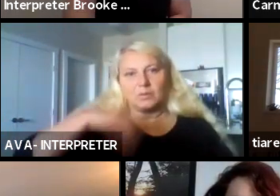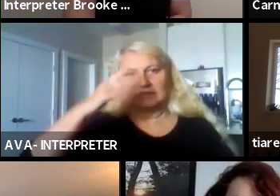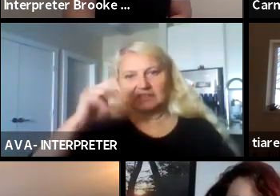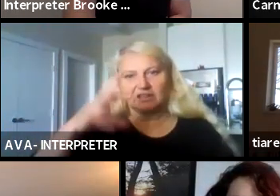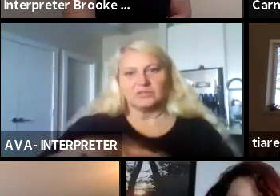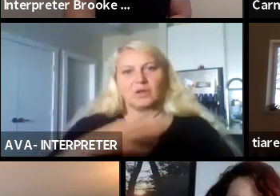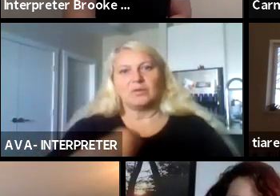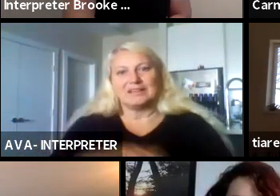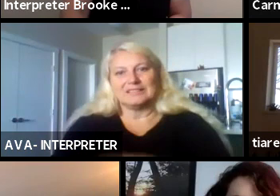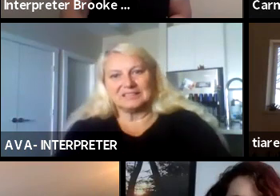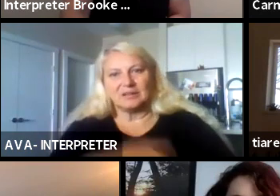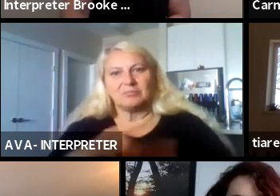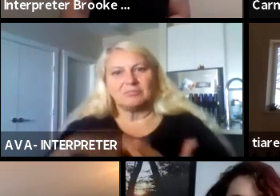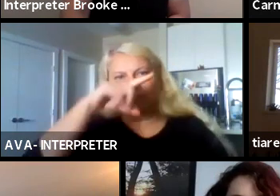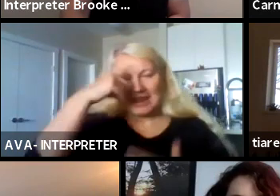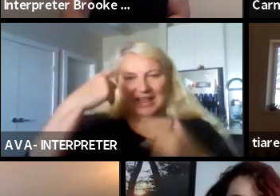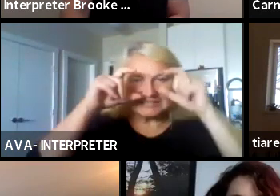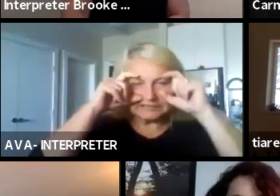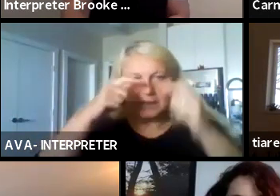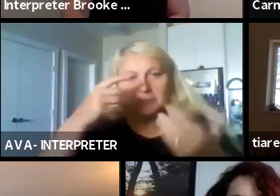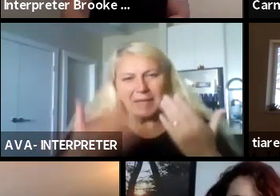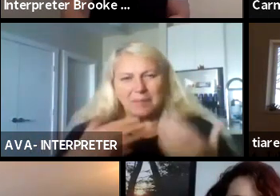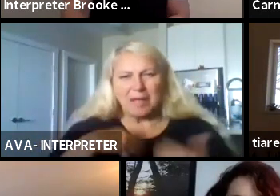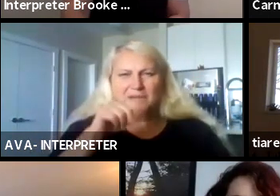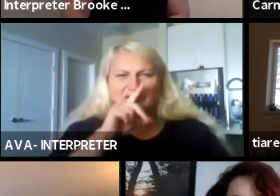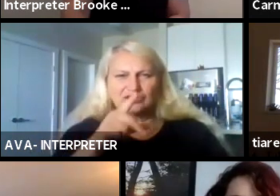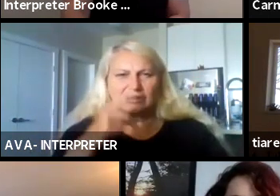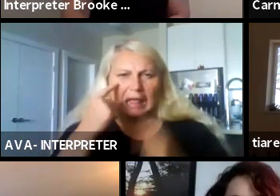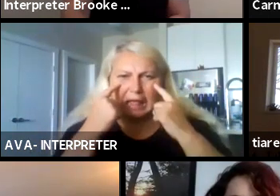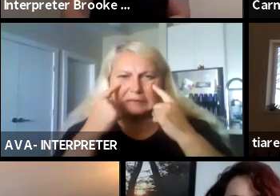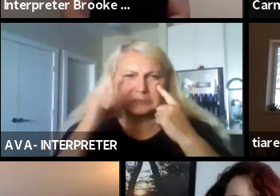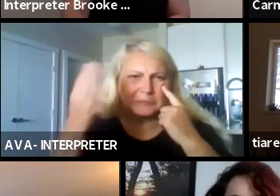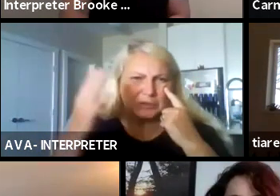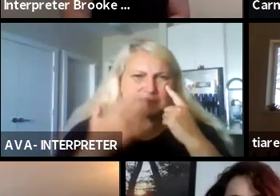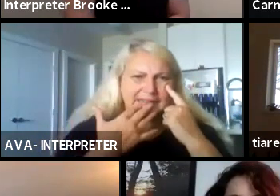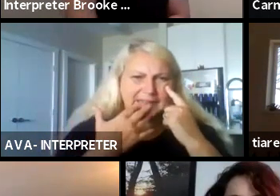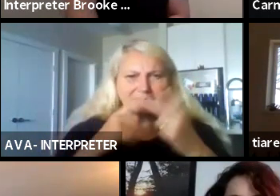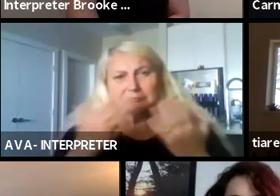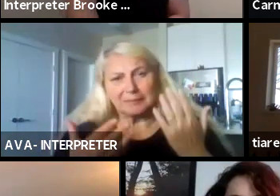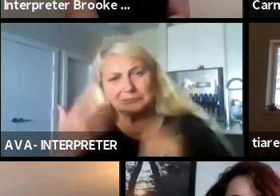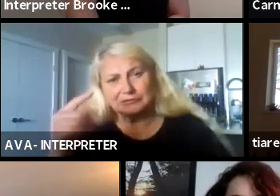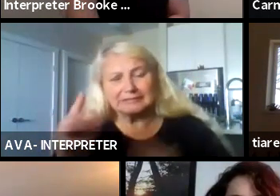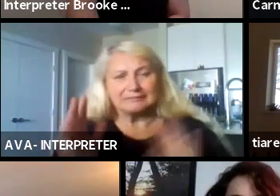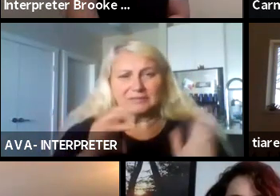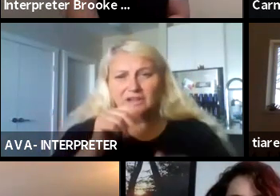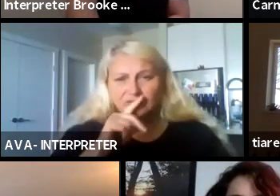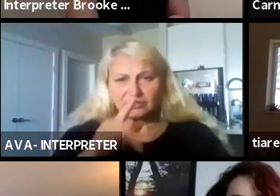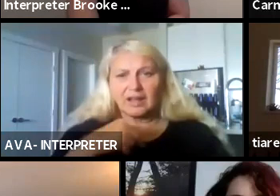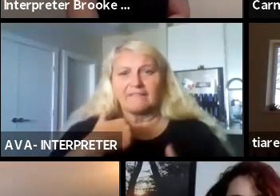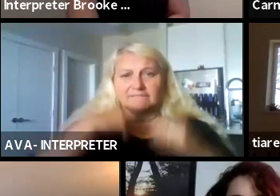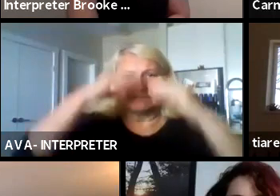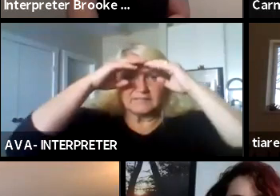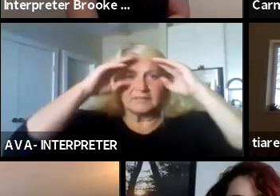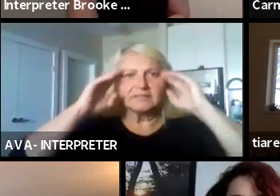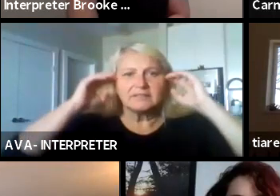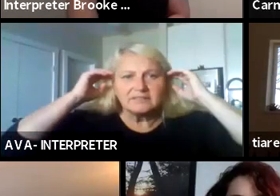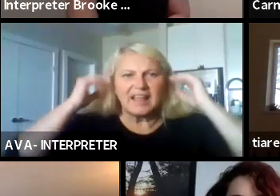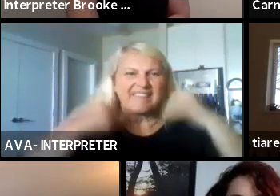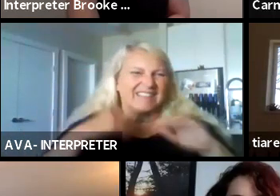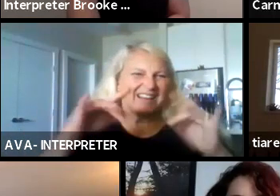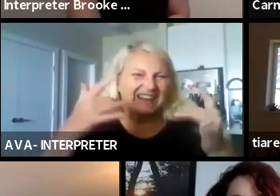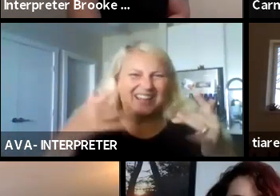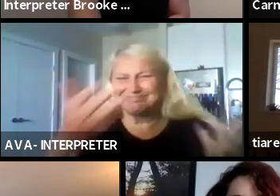black glasses. I might have blue or green eyes. I have dark hair. It's up in a bun. And I am wearing, or light hair. I don't know.